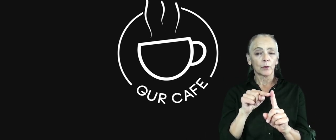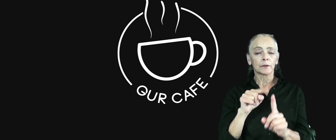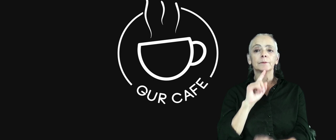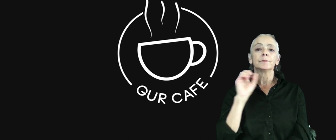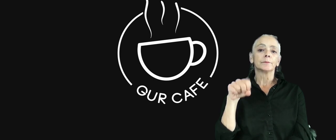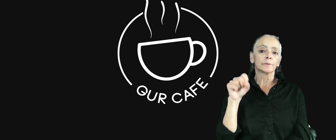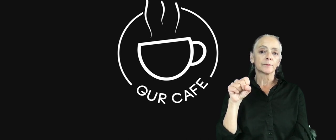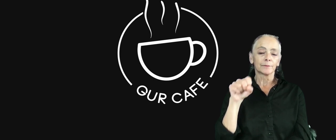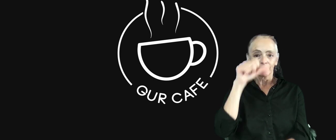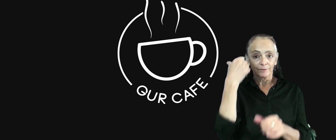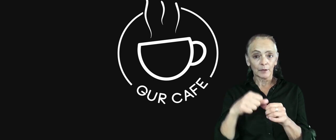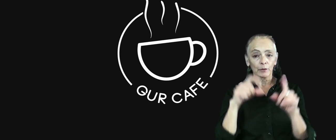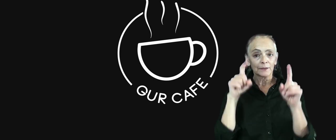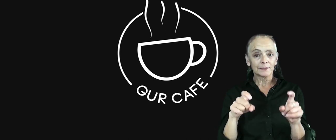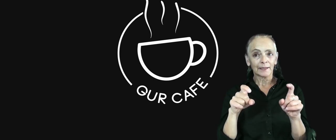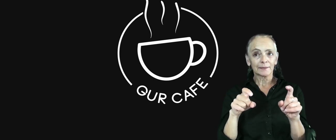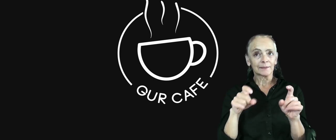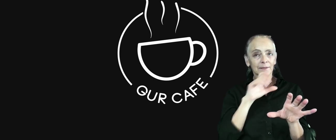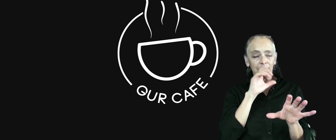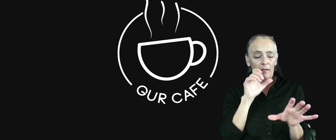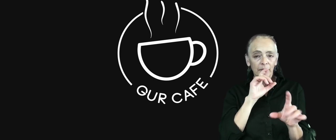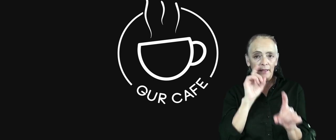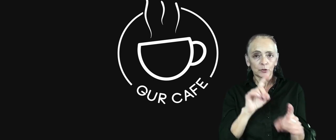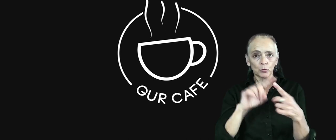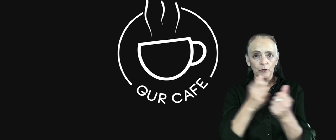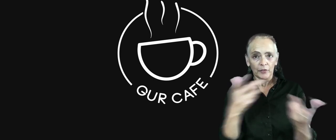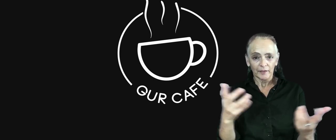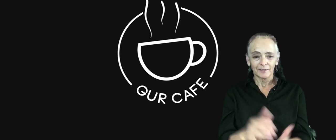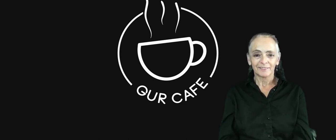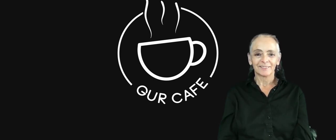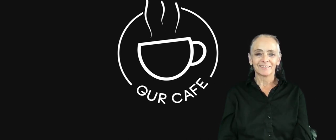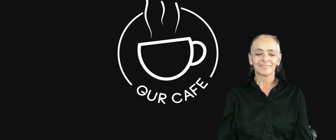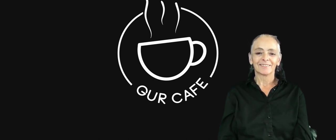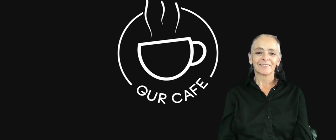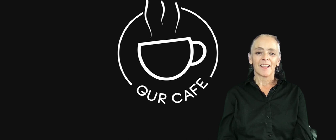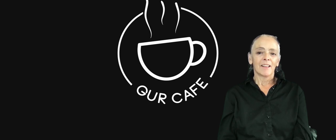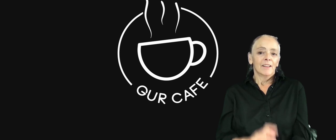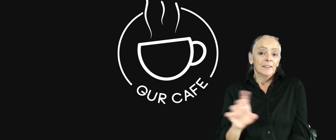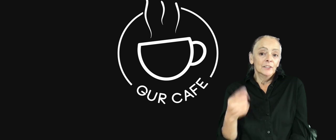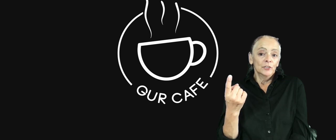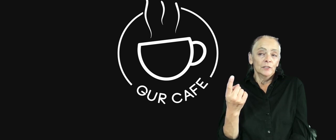let's remember that test is not the answer to everything. It should never be. I mean, it's just,